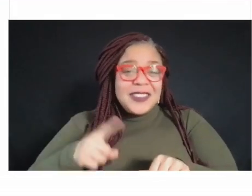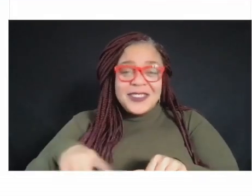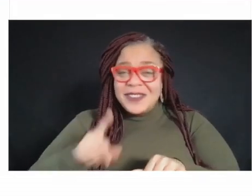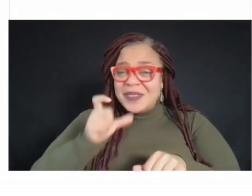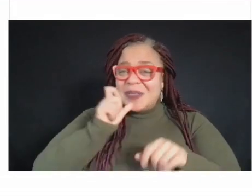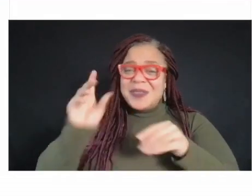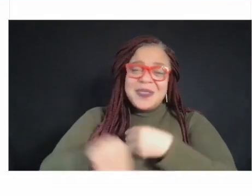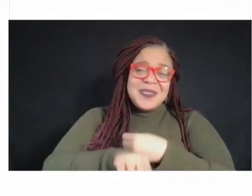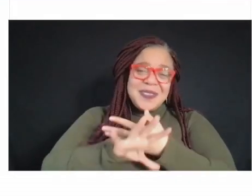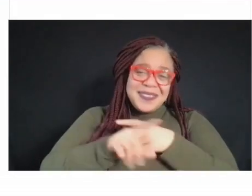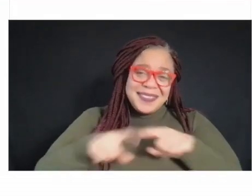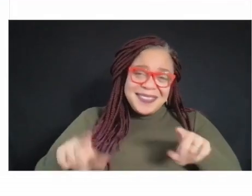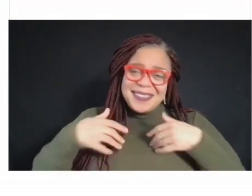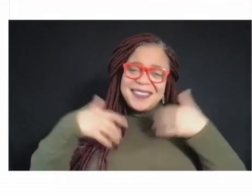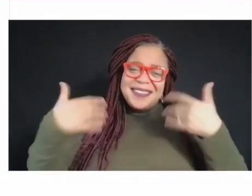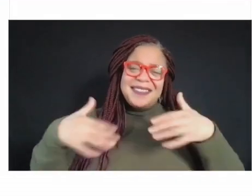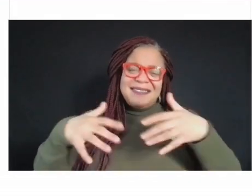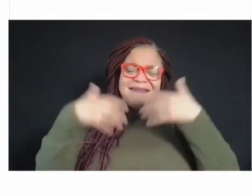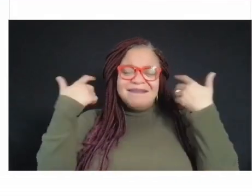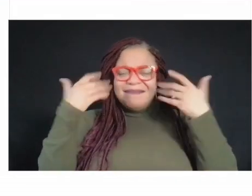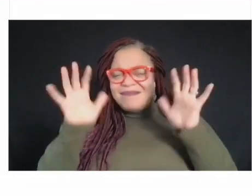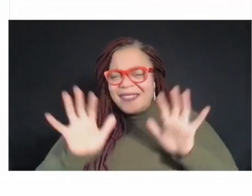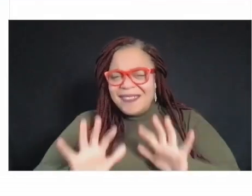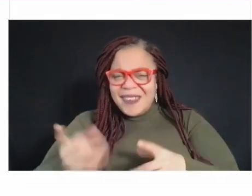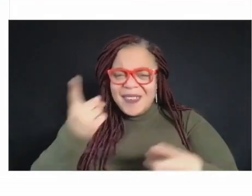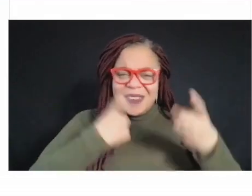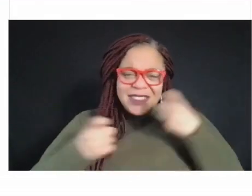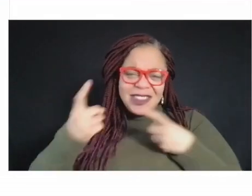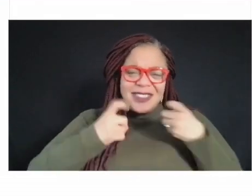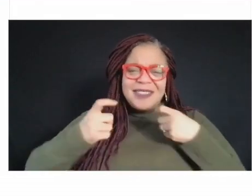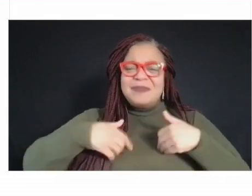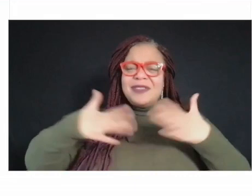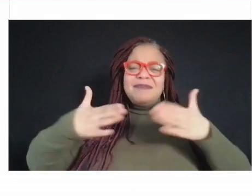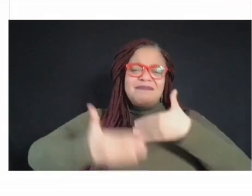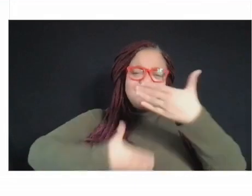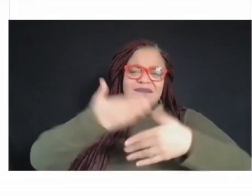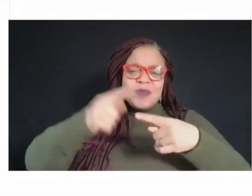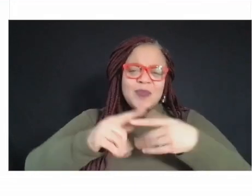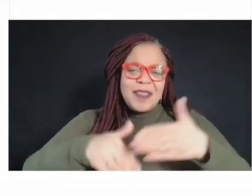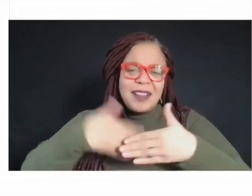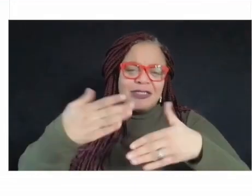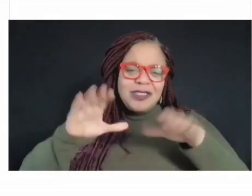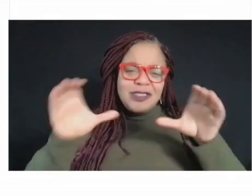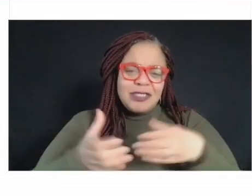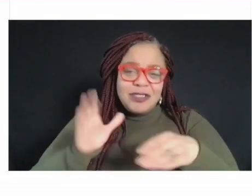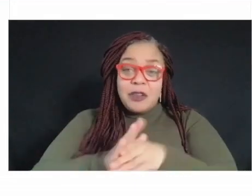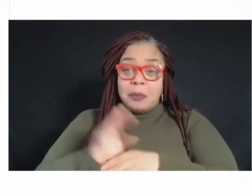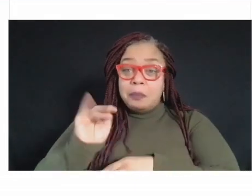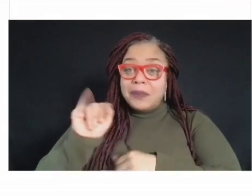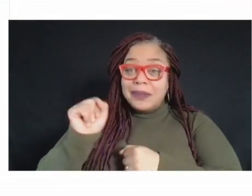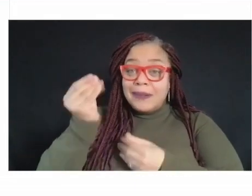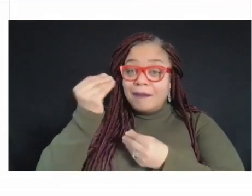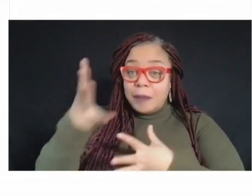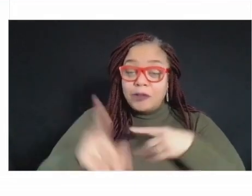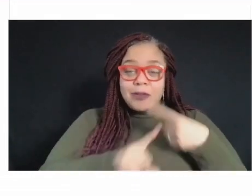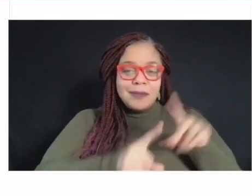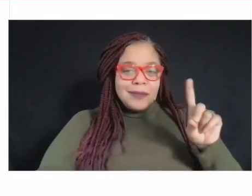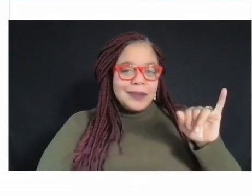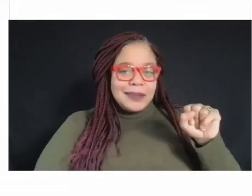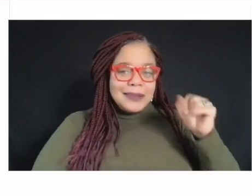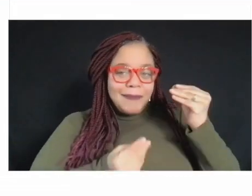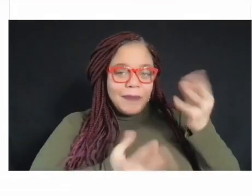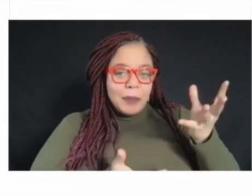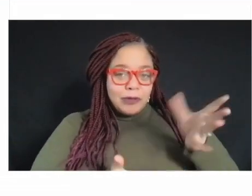We're going to move now into the next session on misinformation and disinformation, another incredibly interesting and